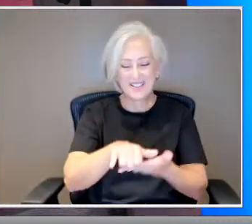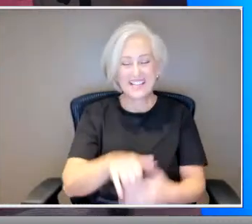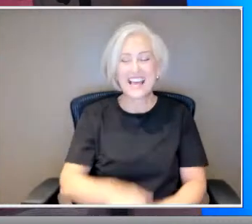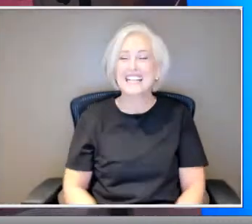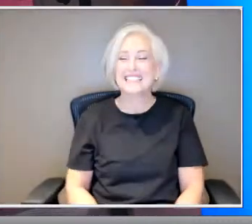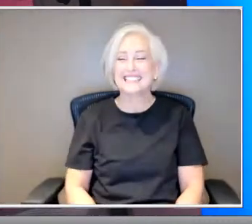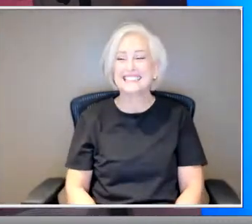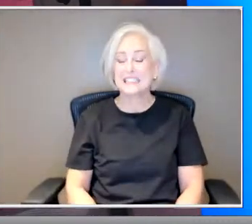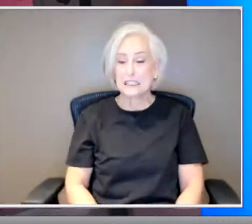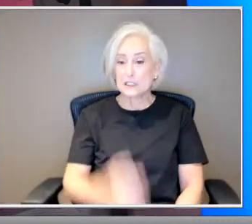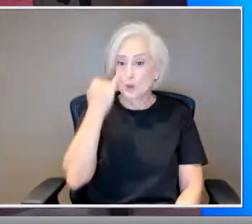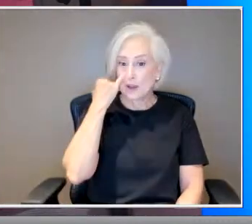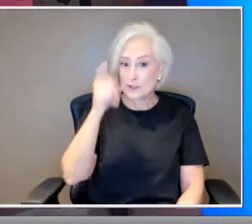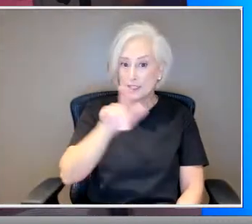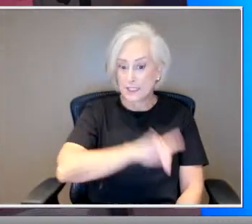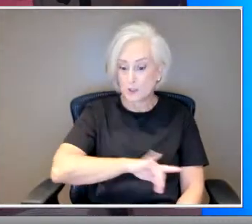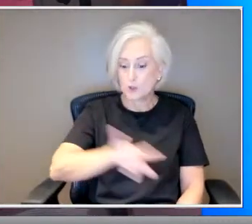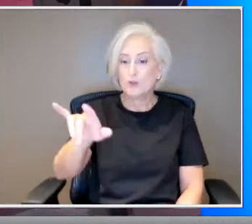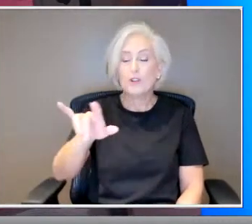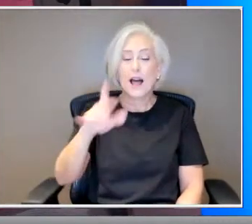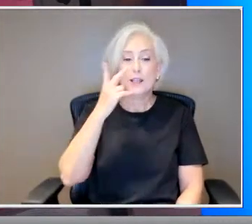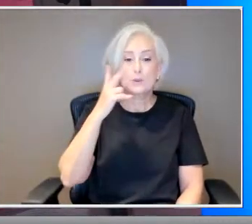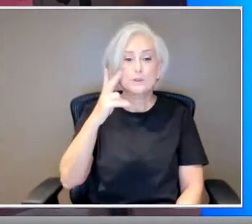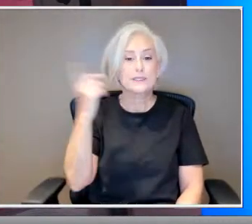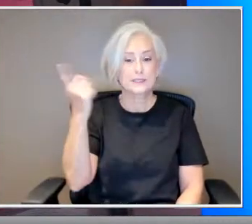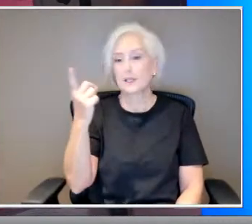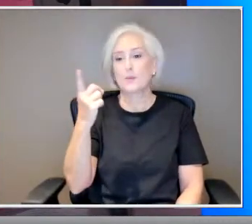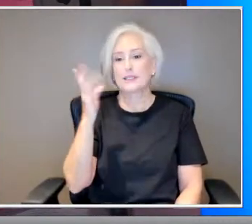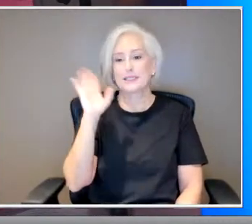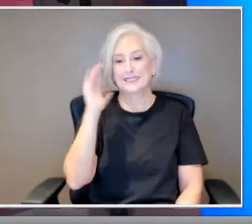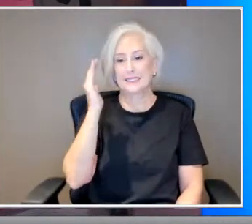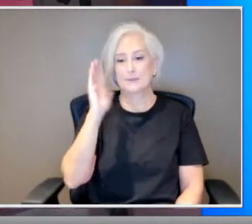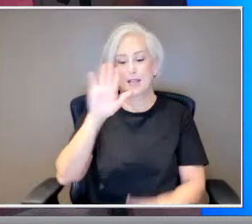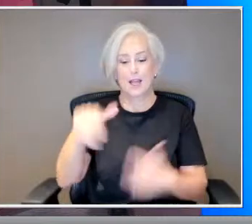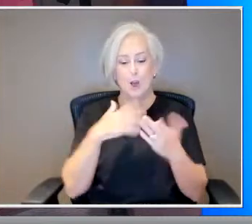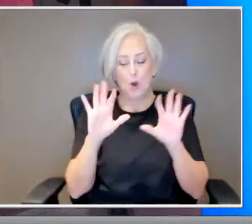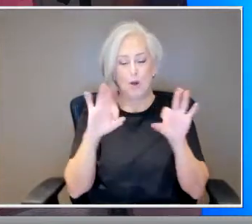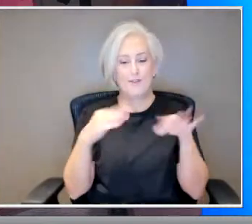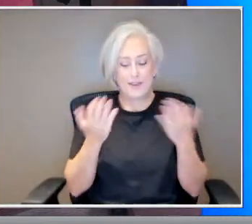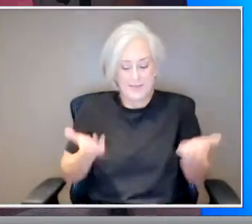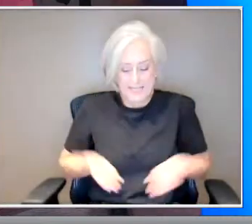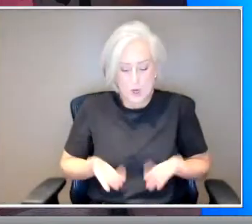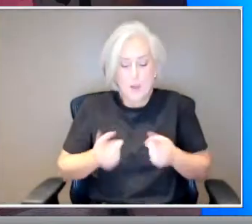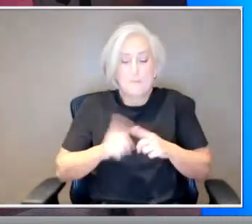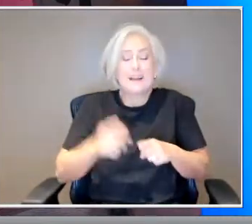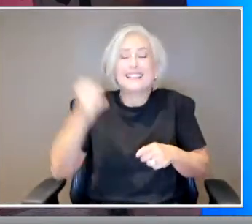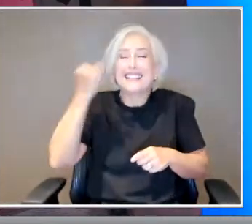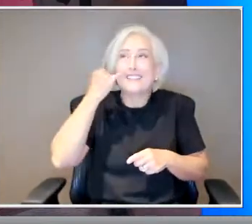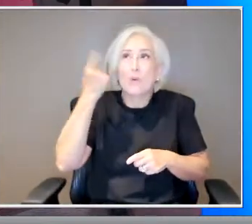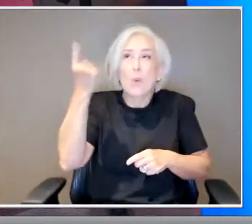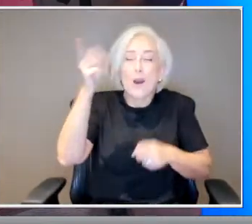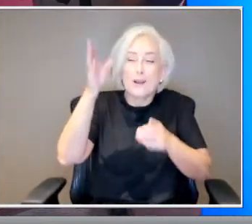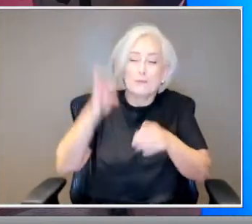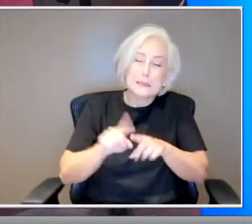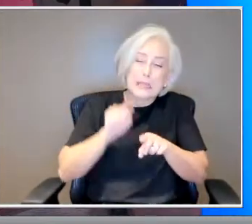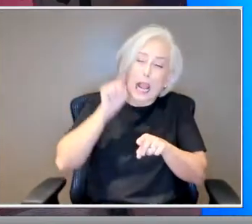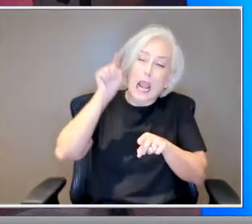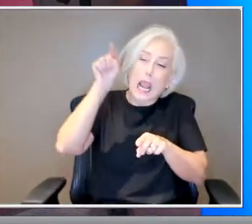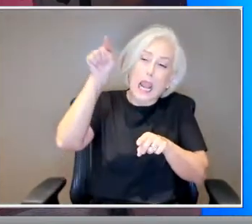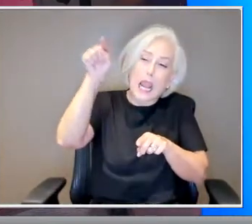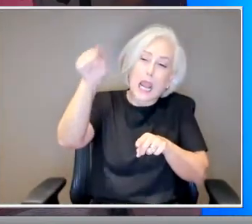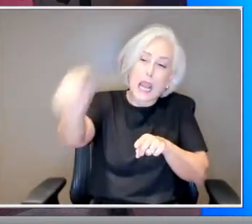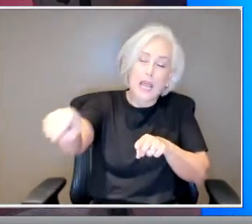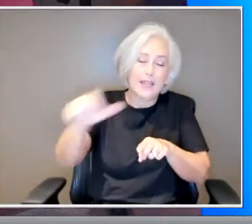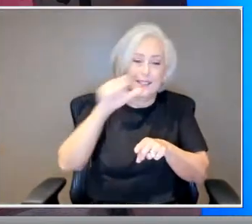fly to see family somewhere, well, it seems like all your family is around you. But if there was one rogue family member that happened to not be in your room at any